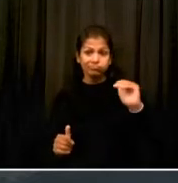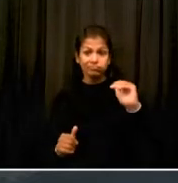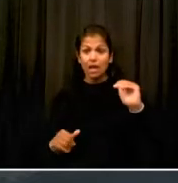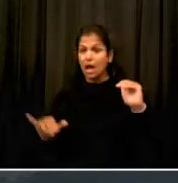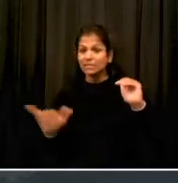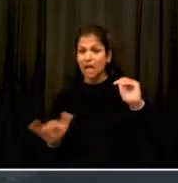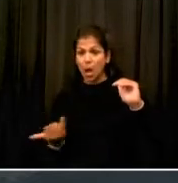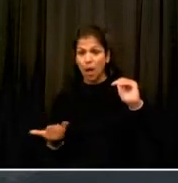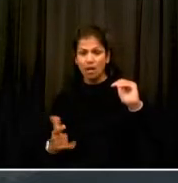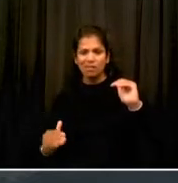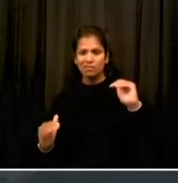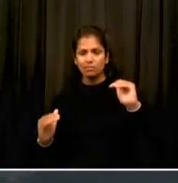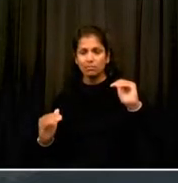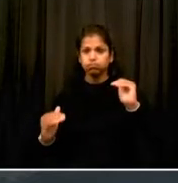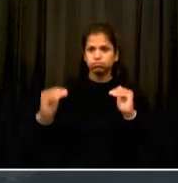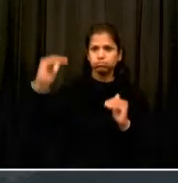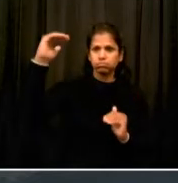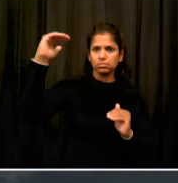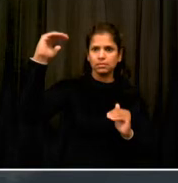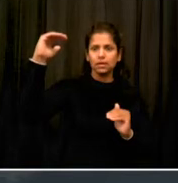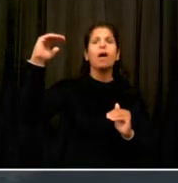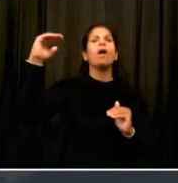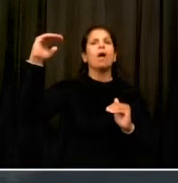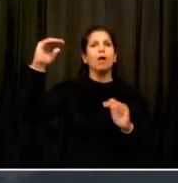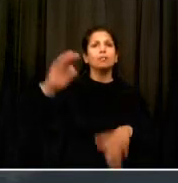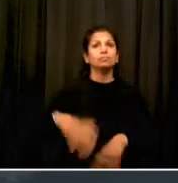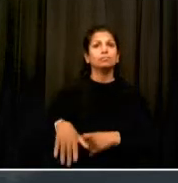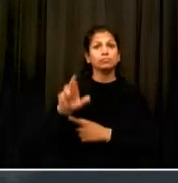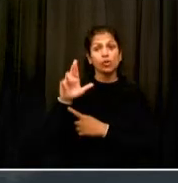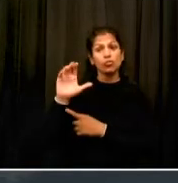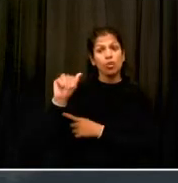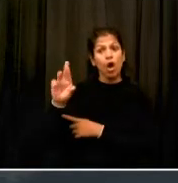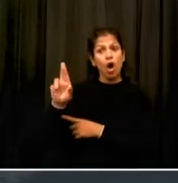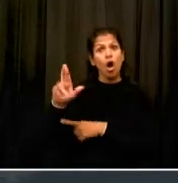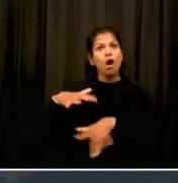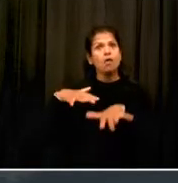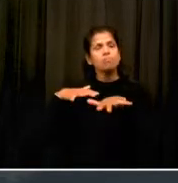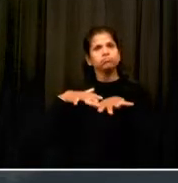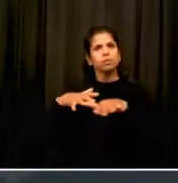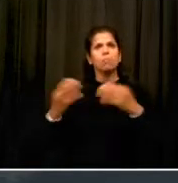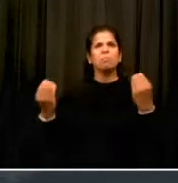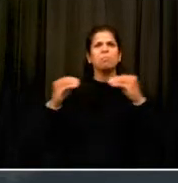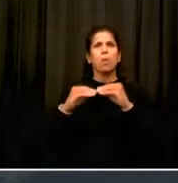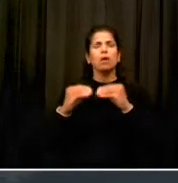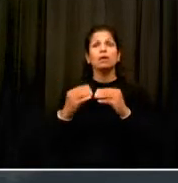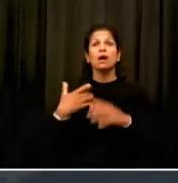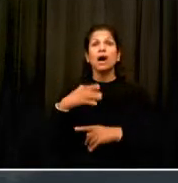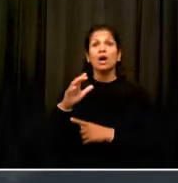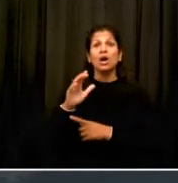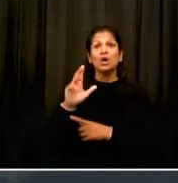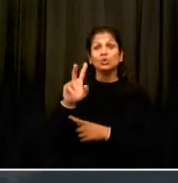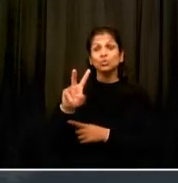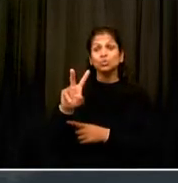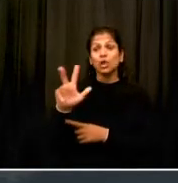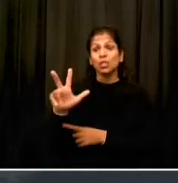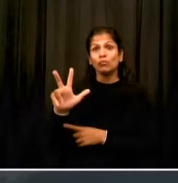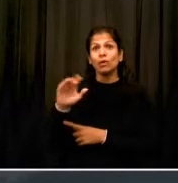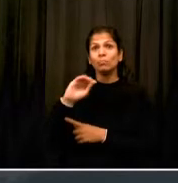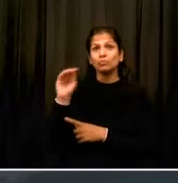with mass transit, an increase of 23% on the East River bridges, 17% on the Harlem River